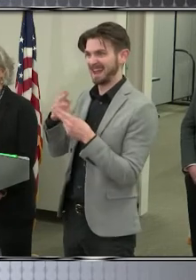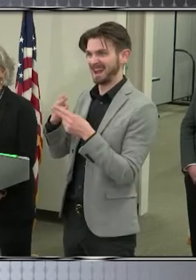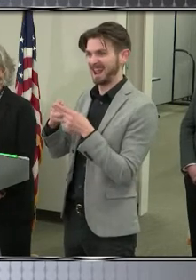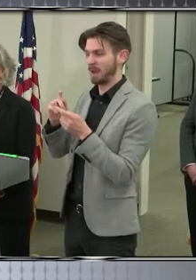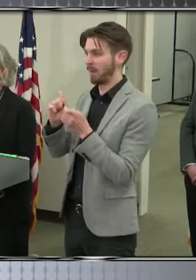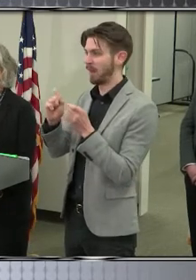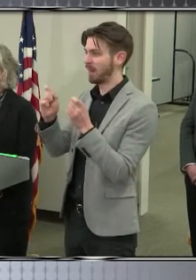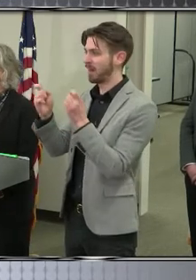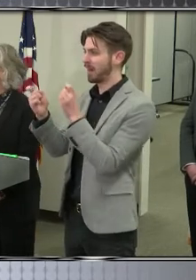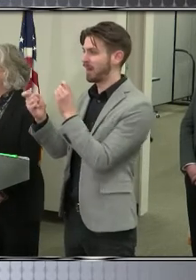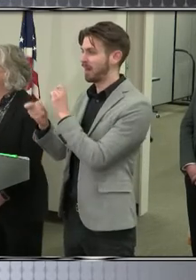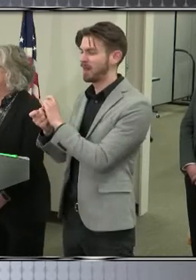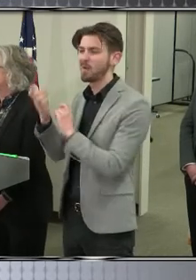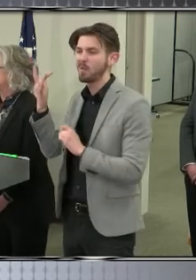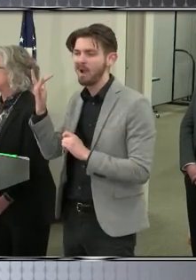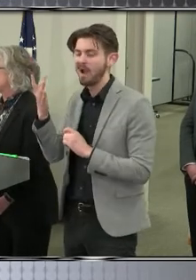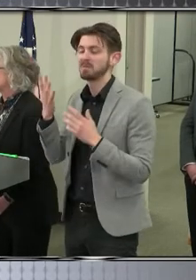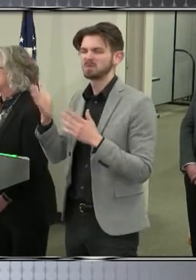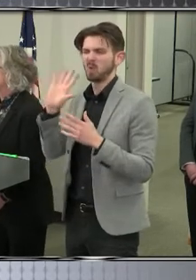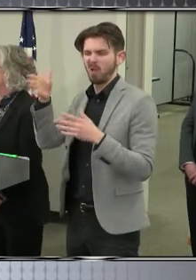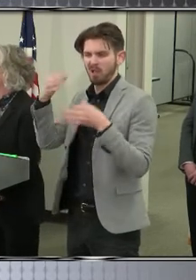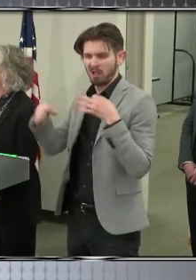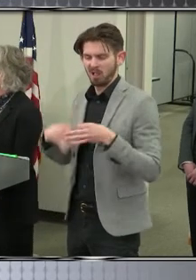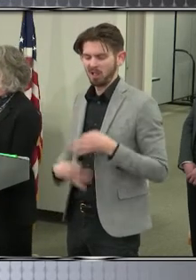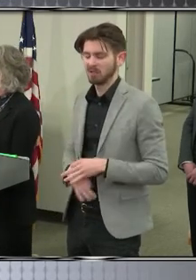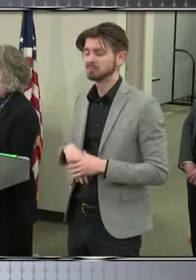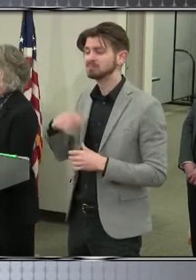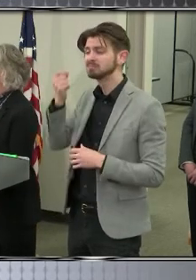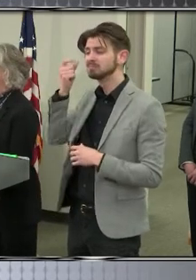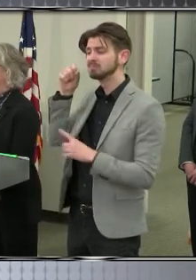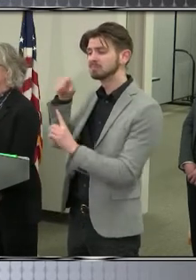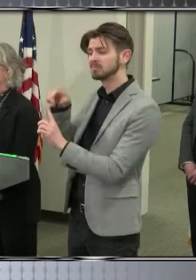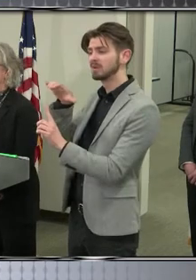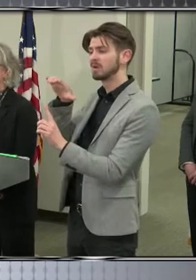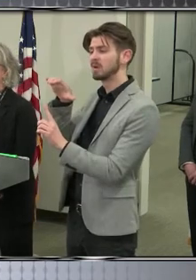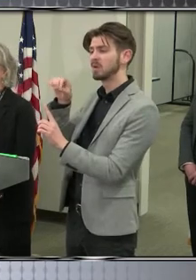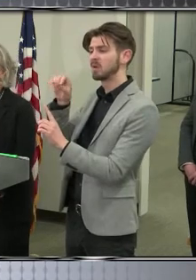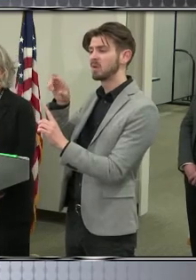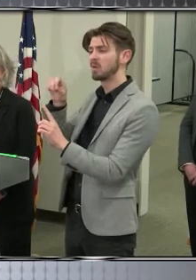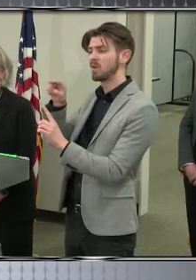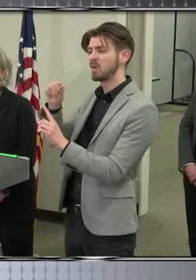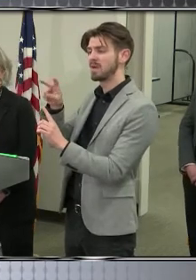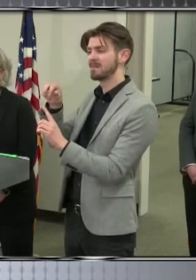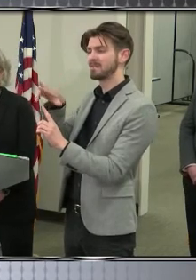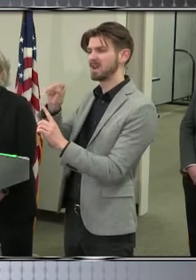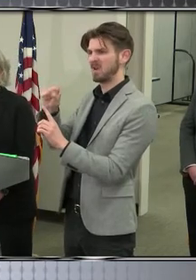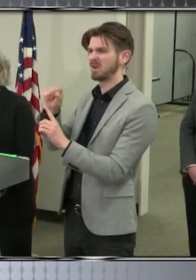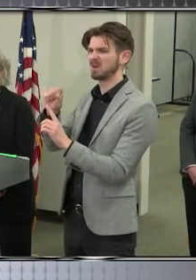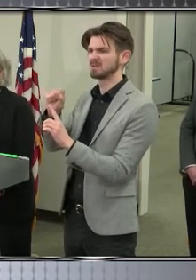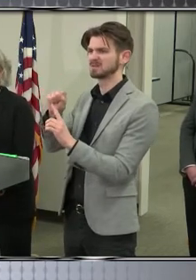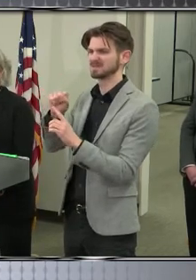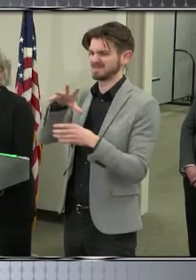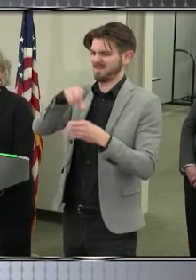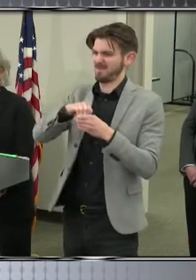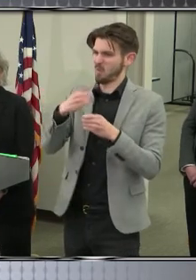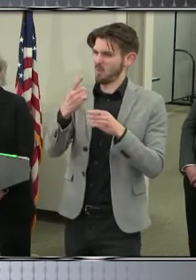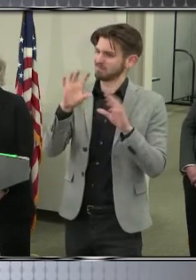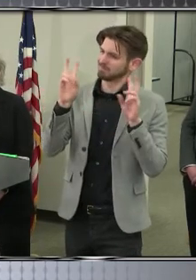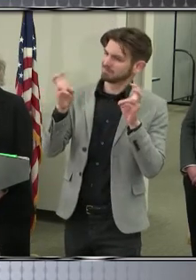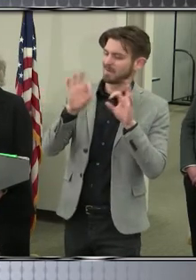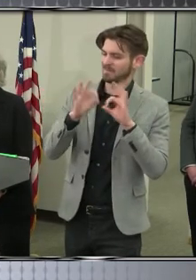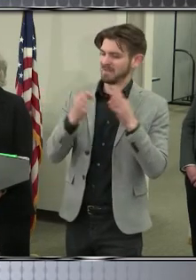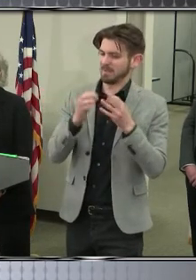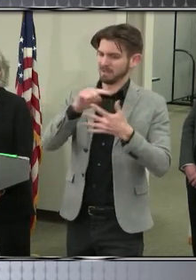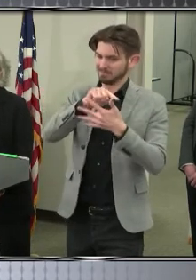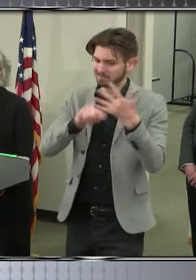along? So coronavirus is actually a family of viruses, and there's different members. When we speak of it